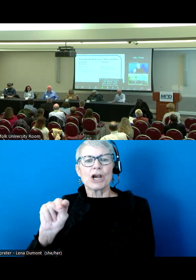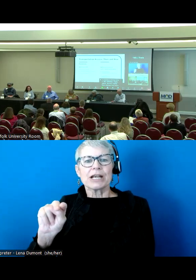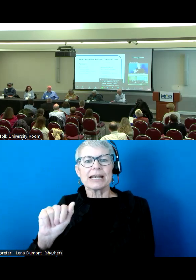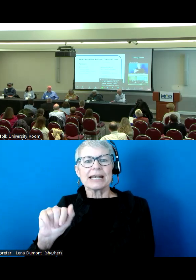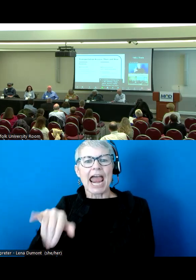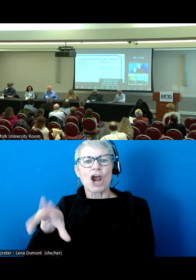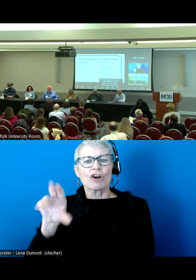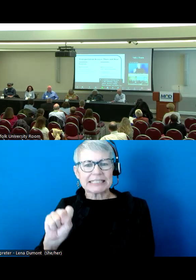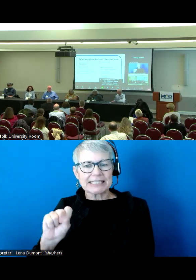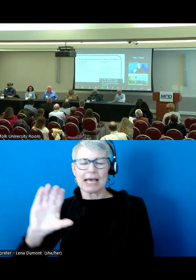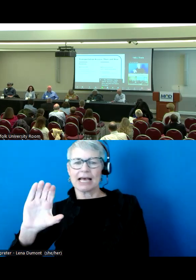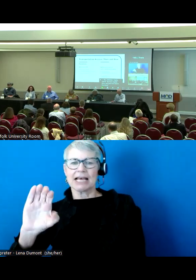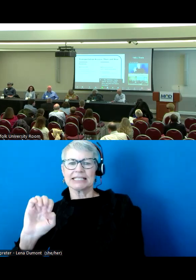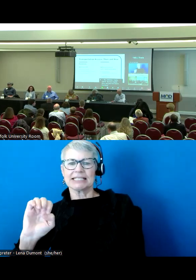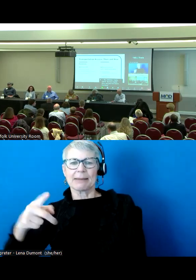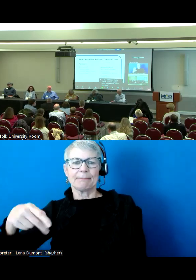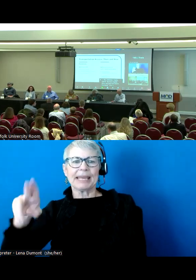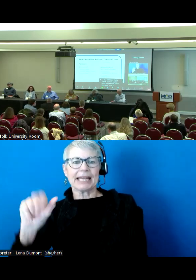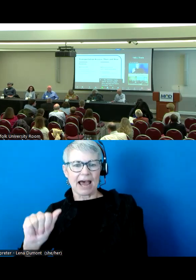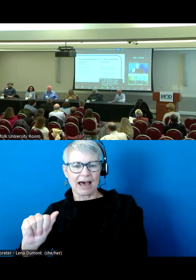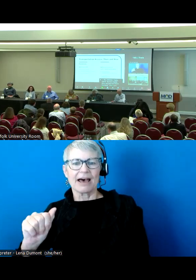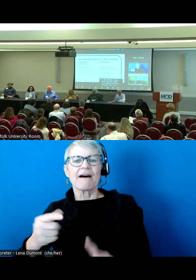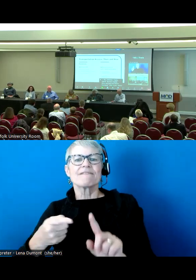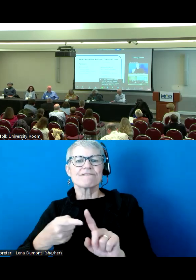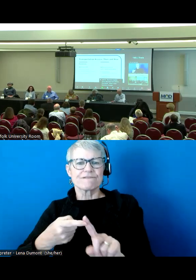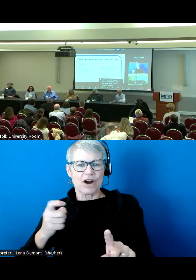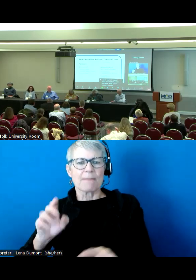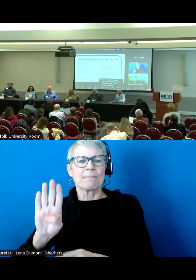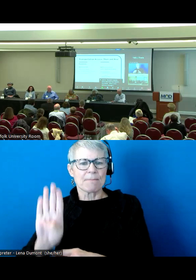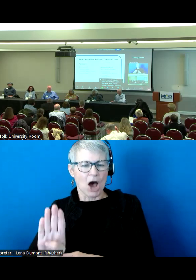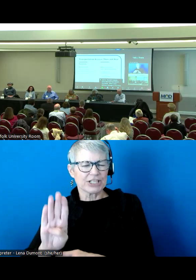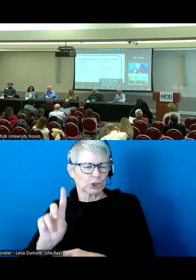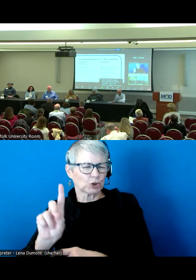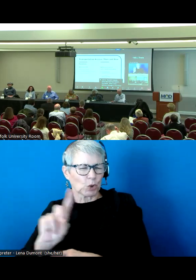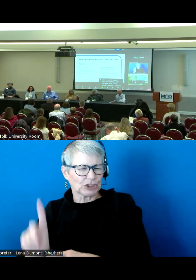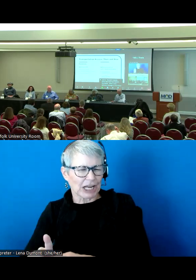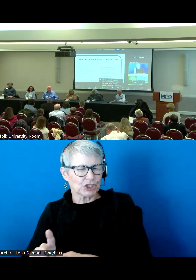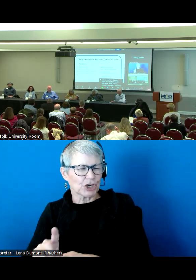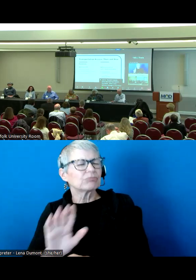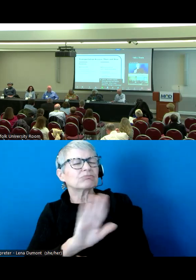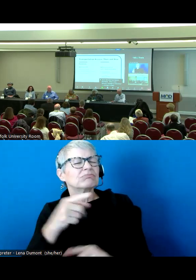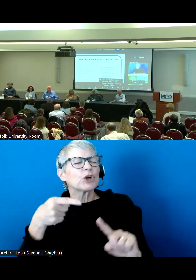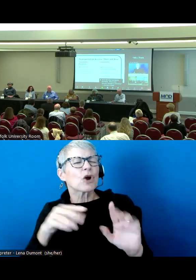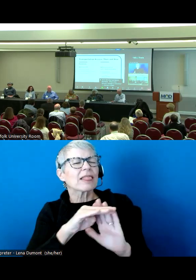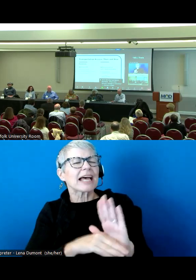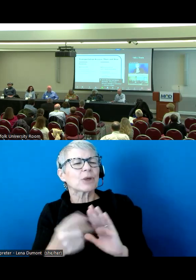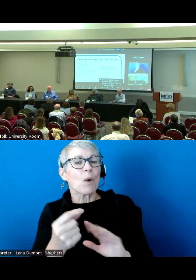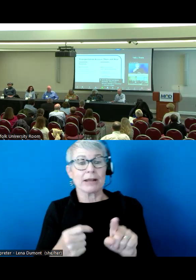What is your advocacy message to everybody? If you're angry, stay